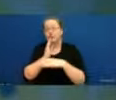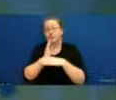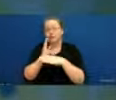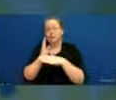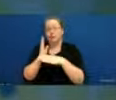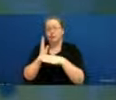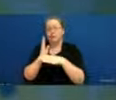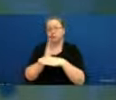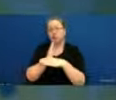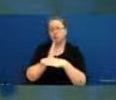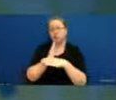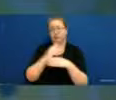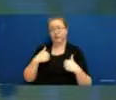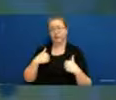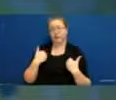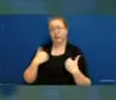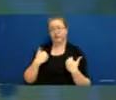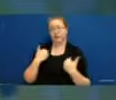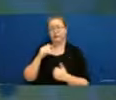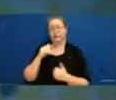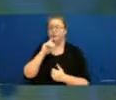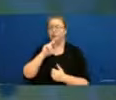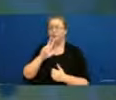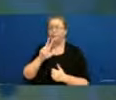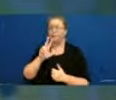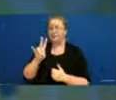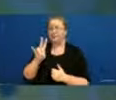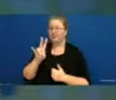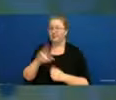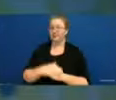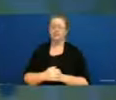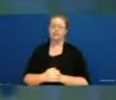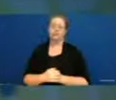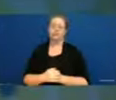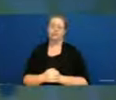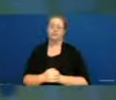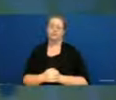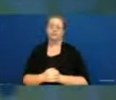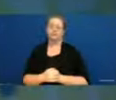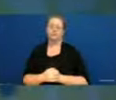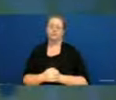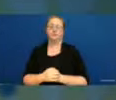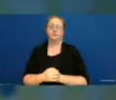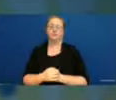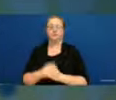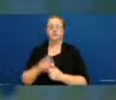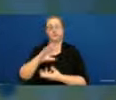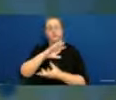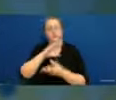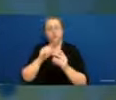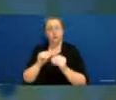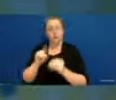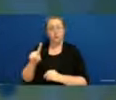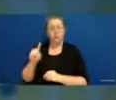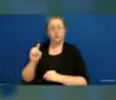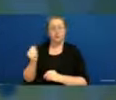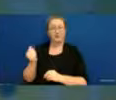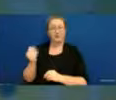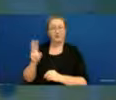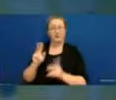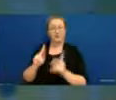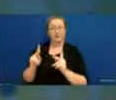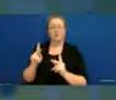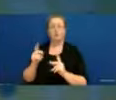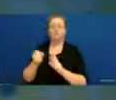median age has come down and stayed in the low to mid 30s. We've had